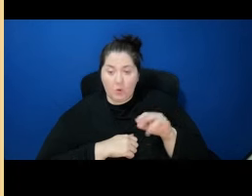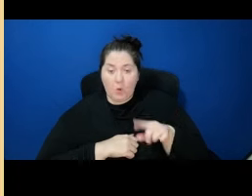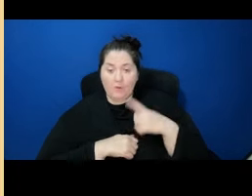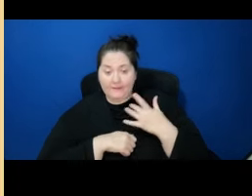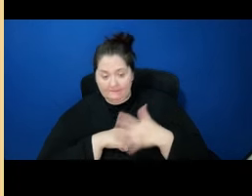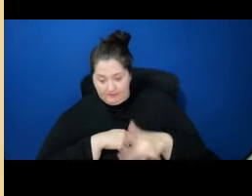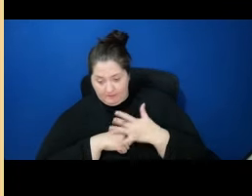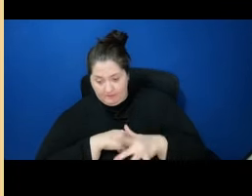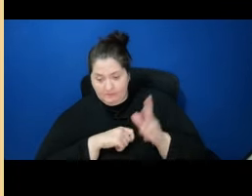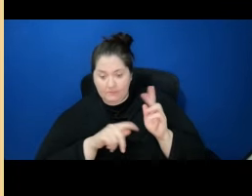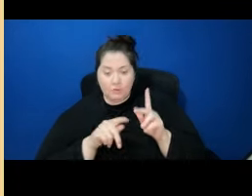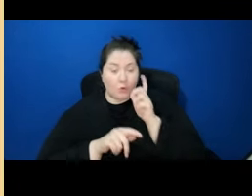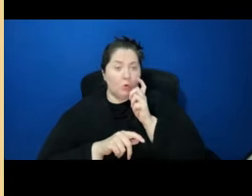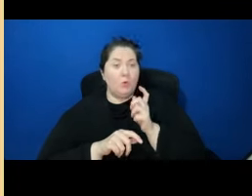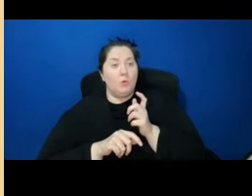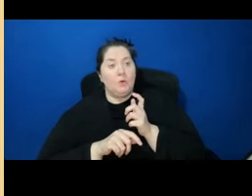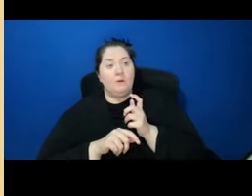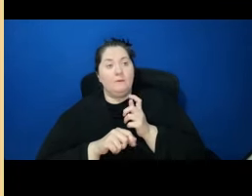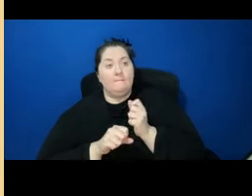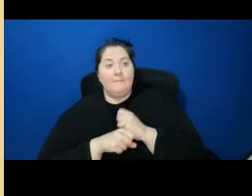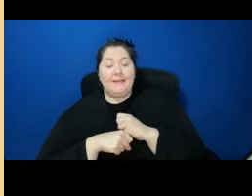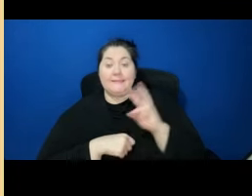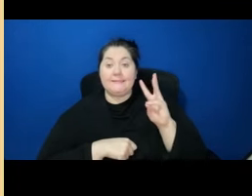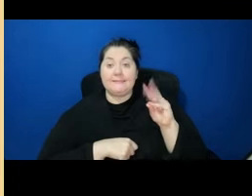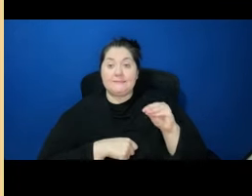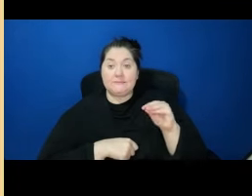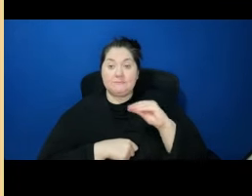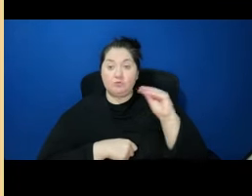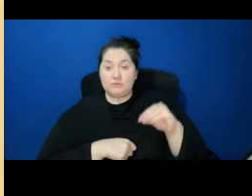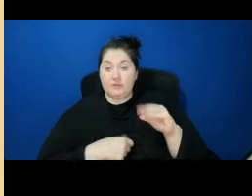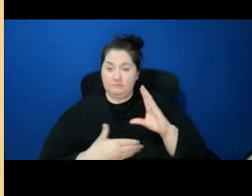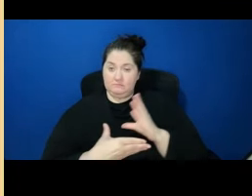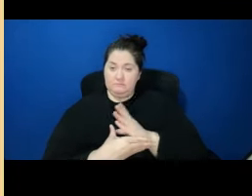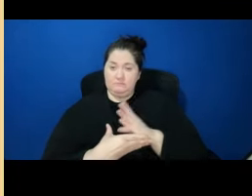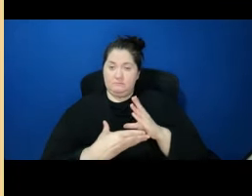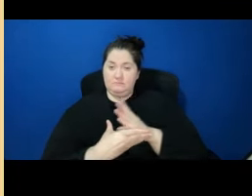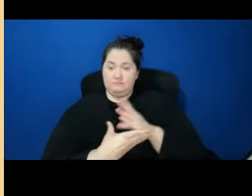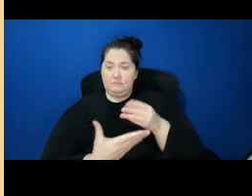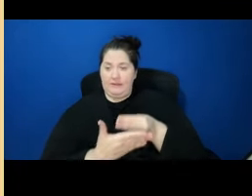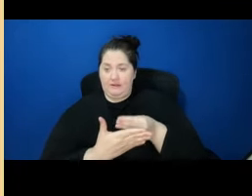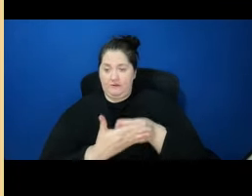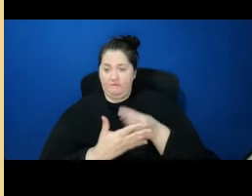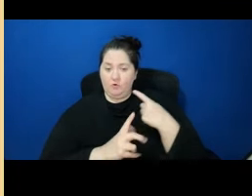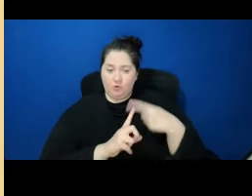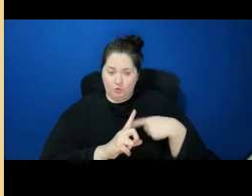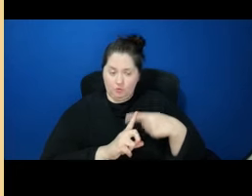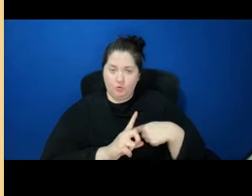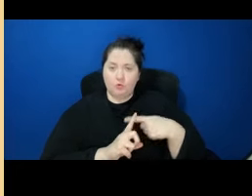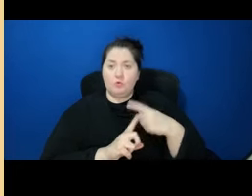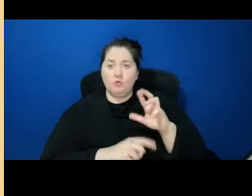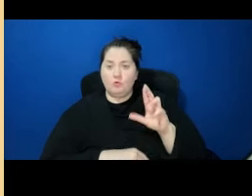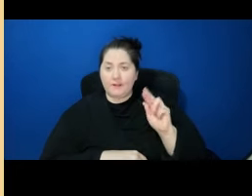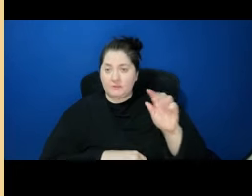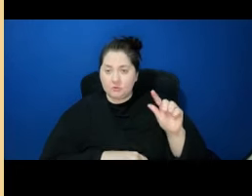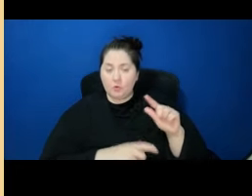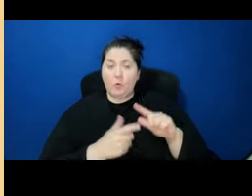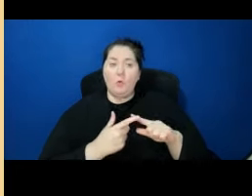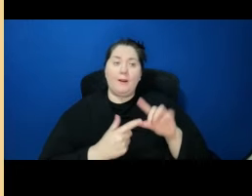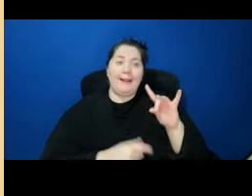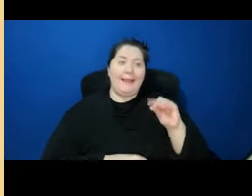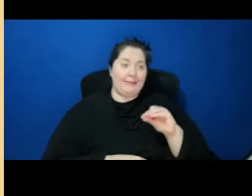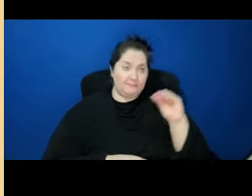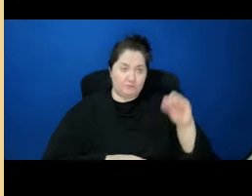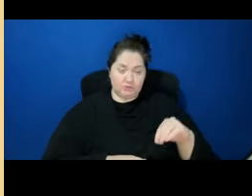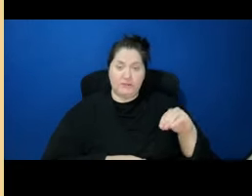available to people who are making 60% of area median income or less for rental, or 80% of area median income